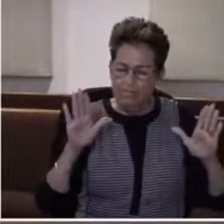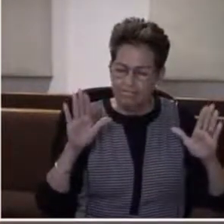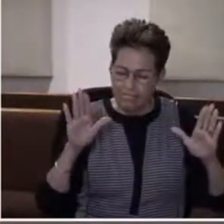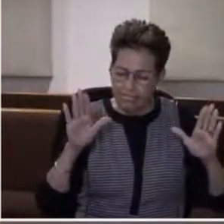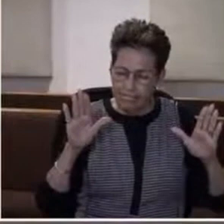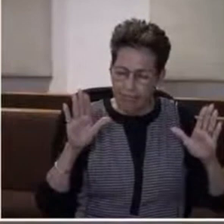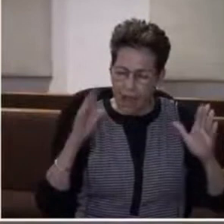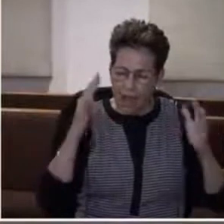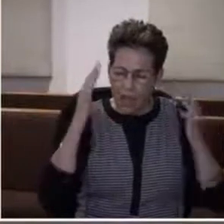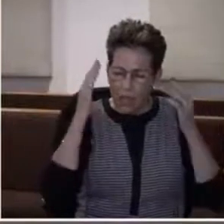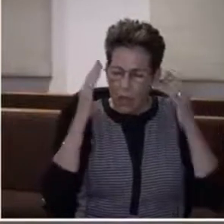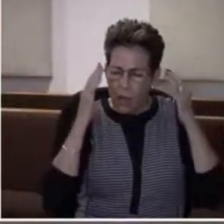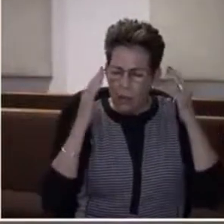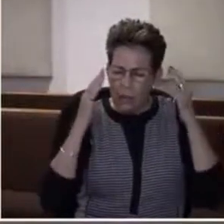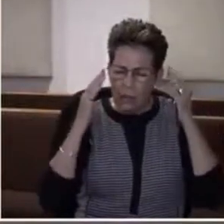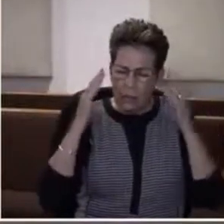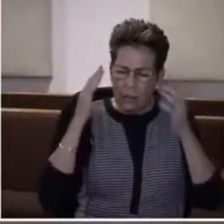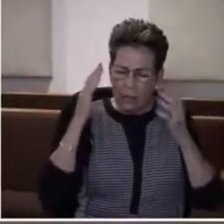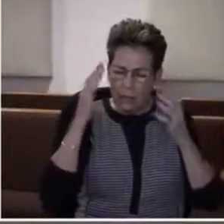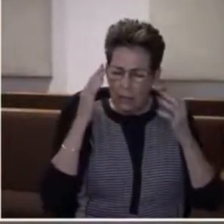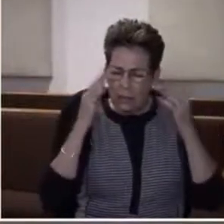our thoughts.